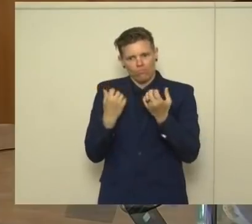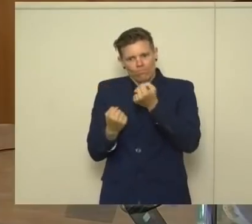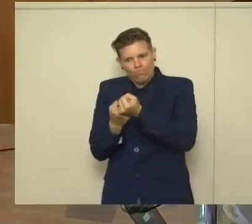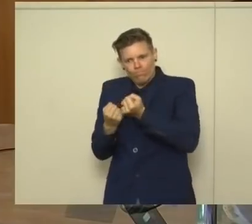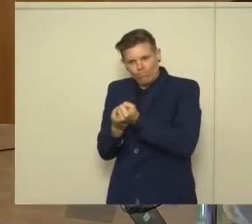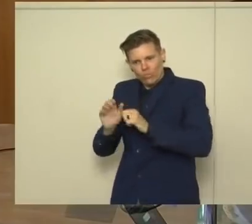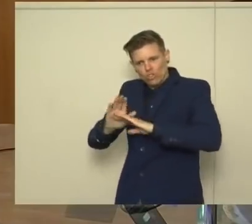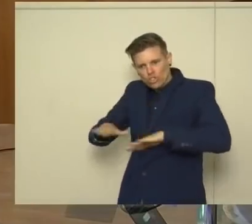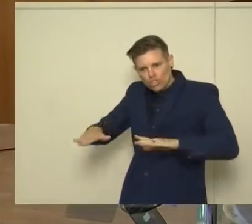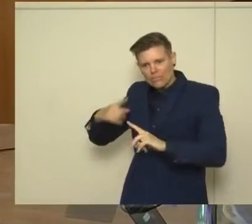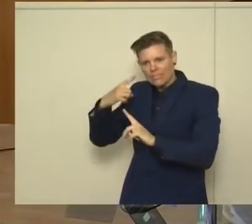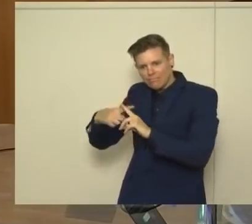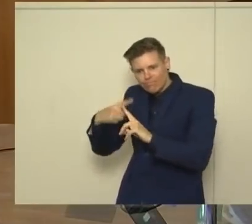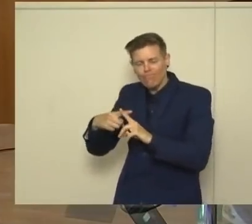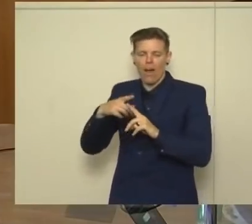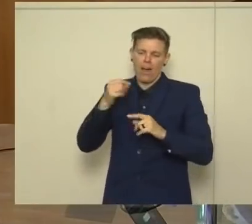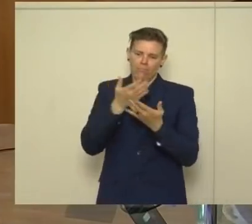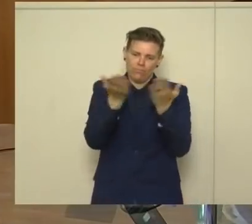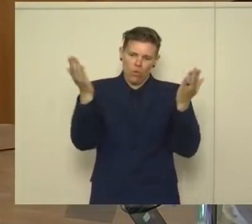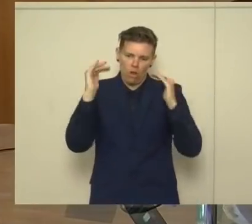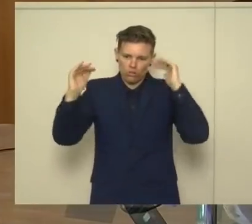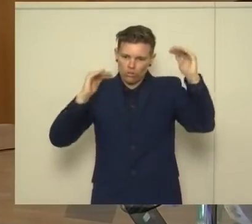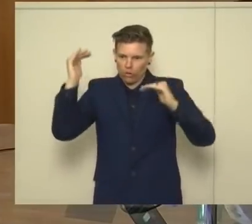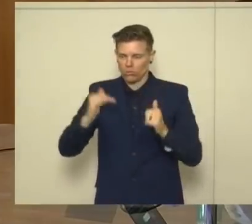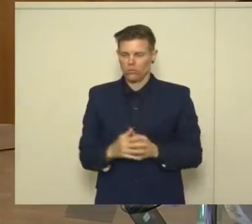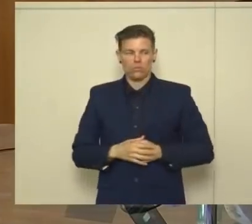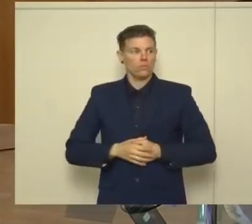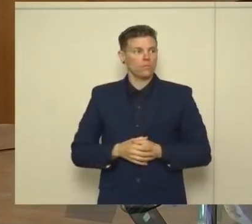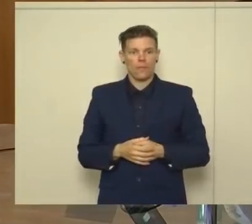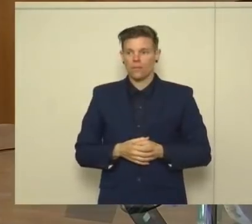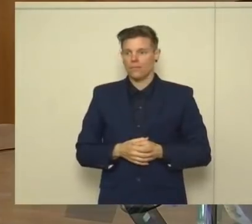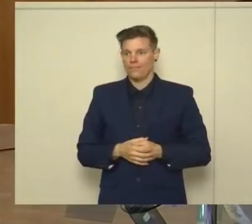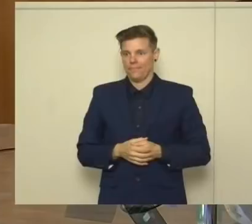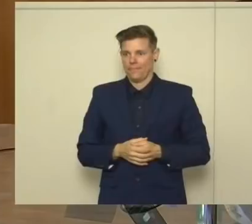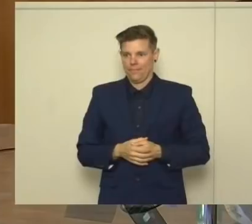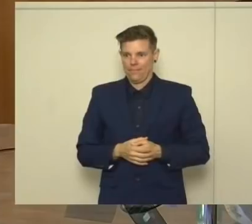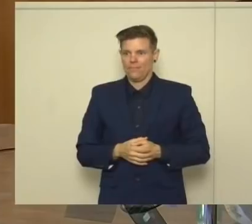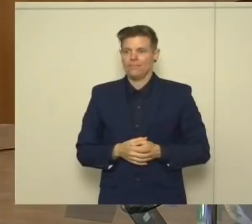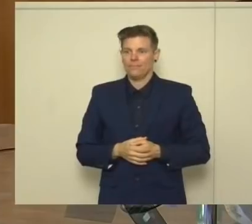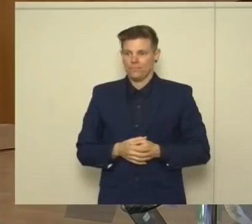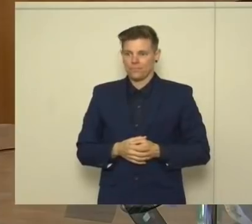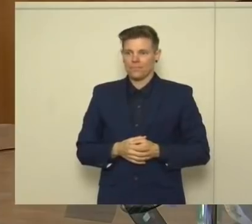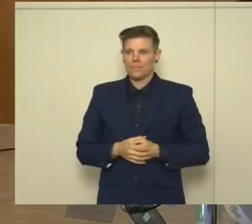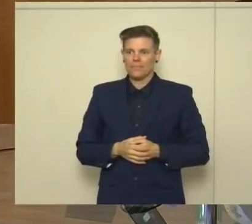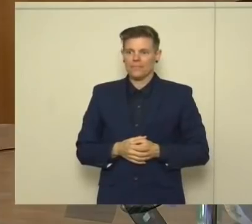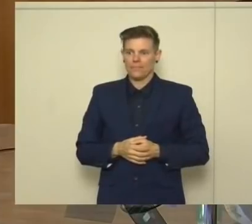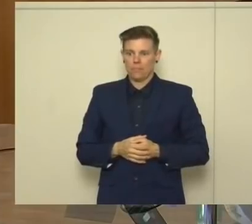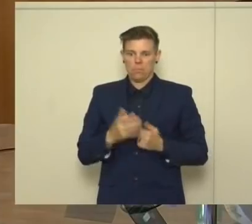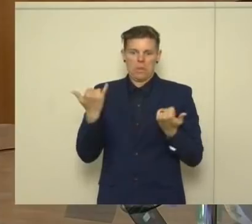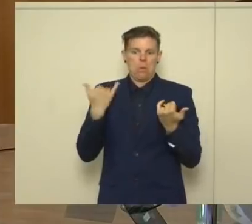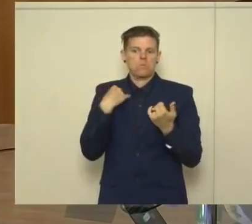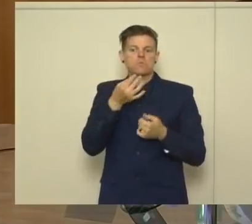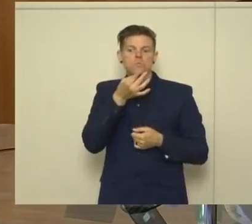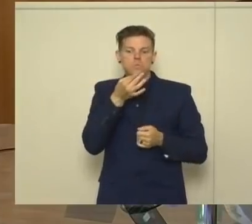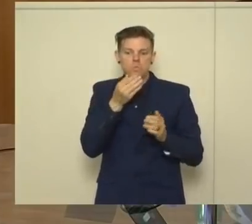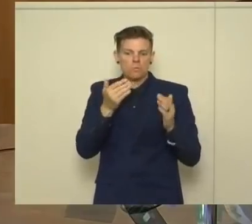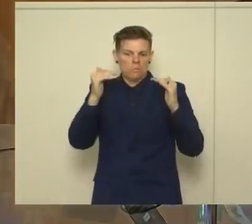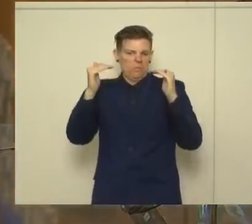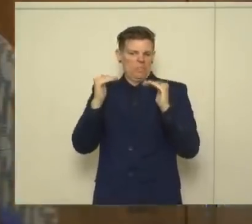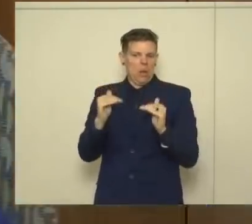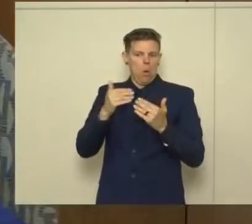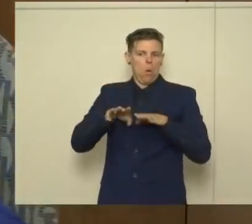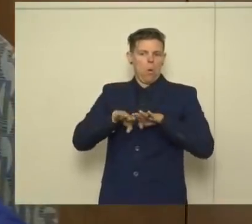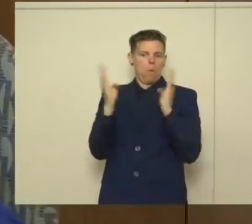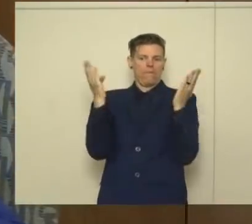take questions, I get the sense with all of us that it feels like we're